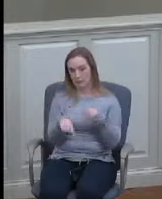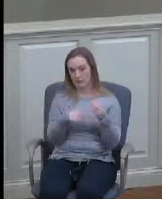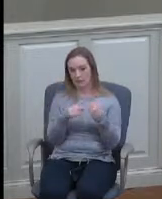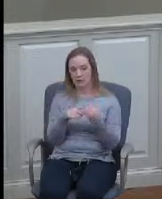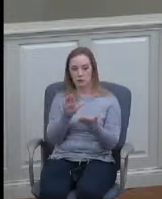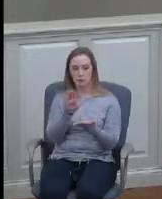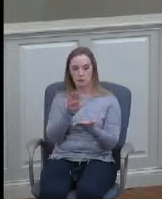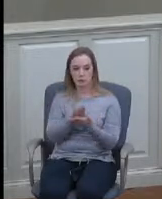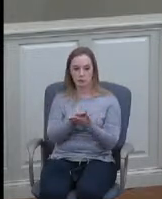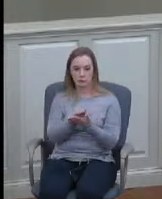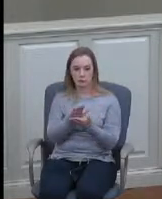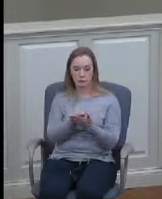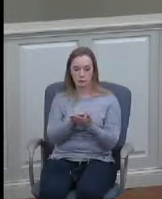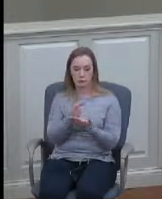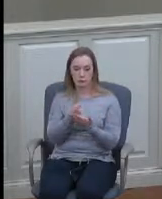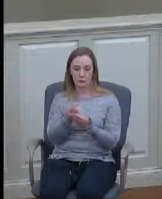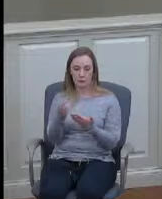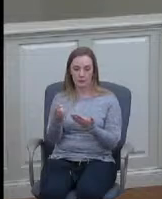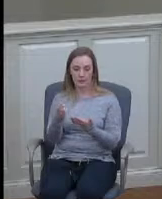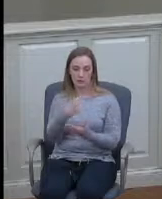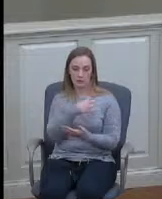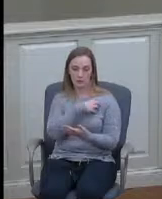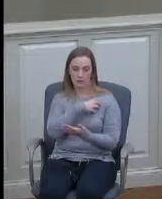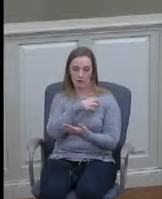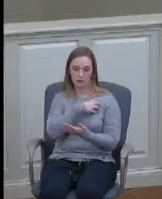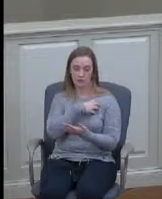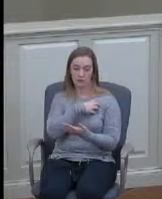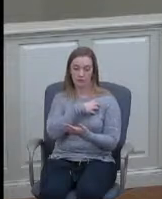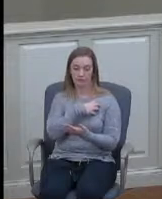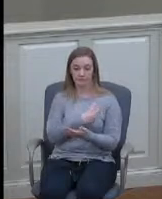school resource officer. Chief Gray?